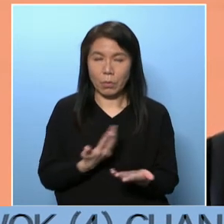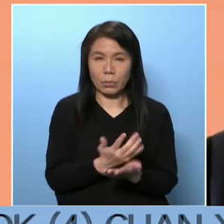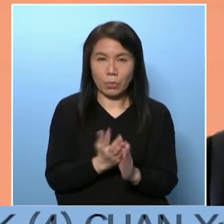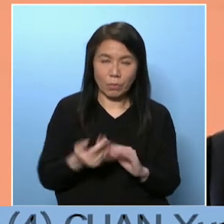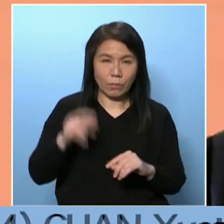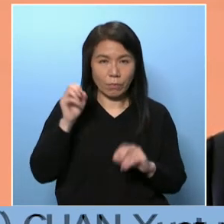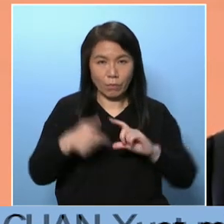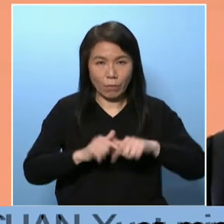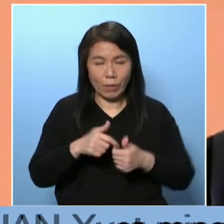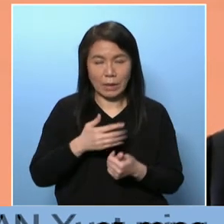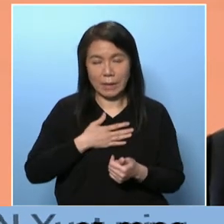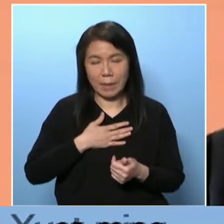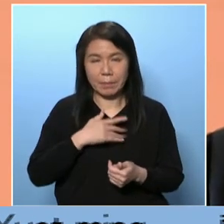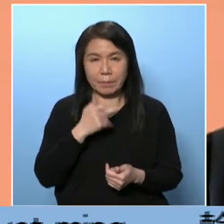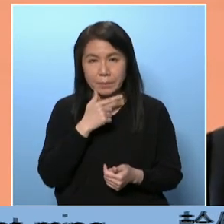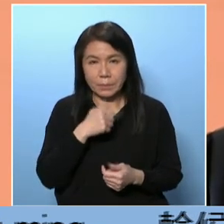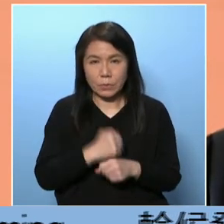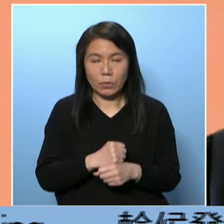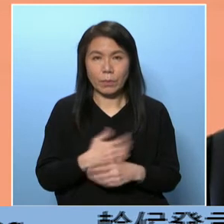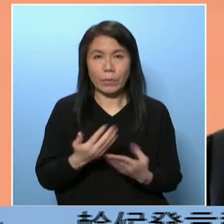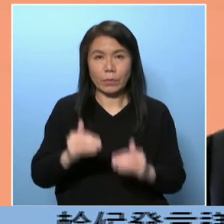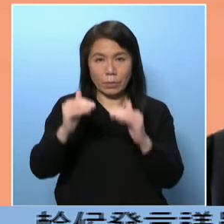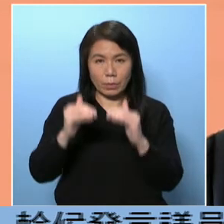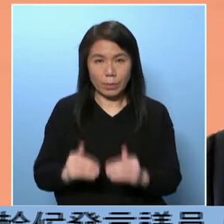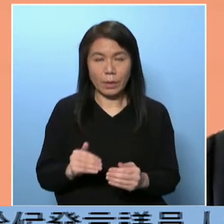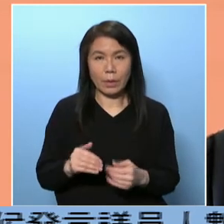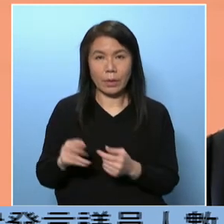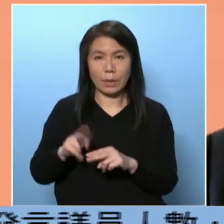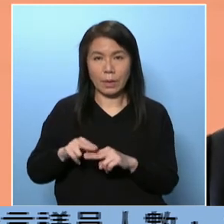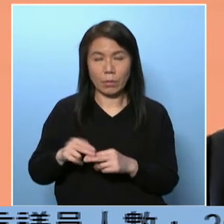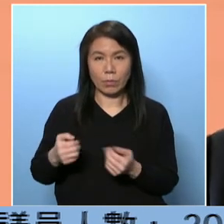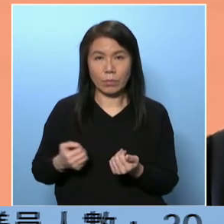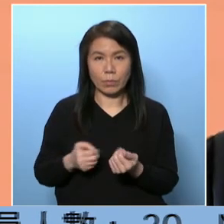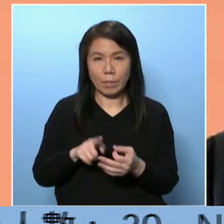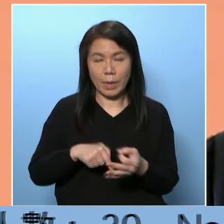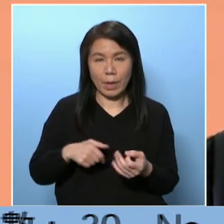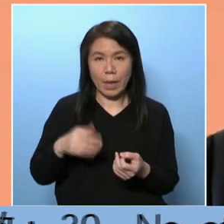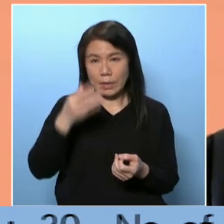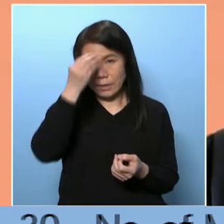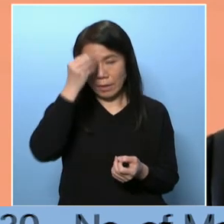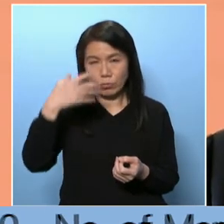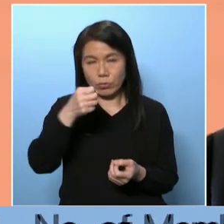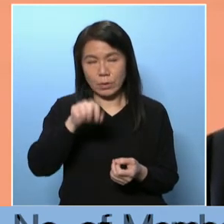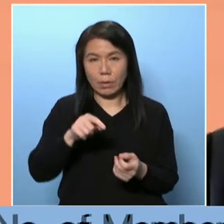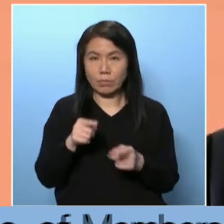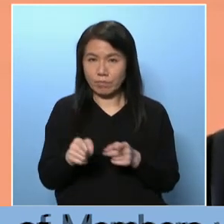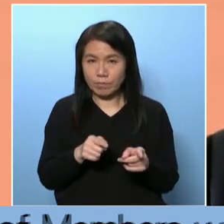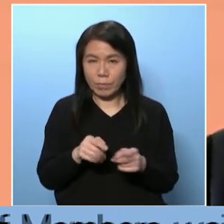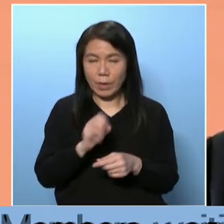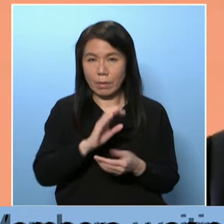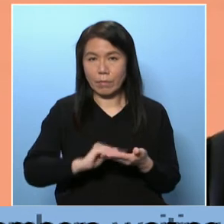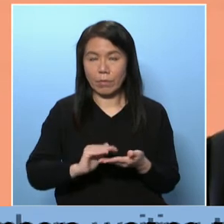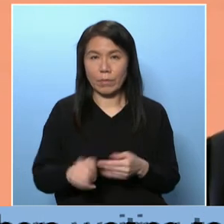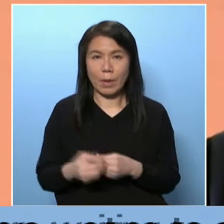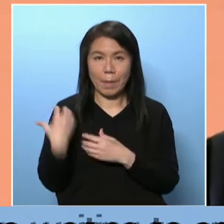reluctant in taking measures to plug the loopholes. But now, Mr. Xi has already pointed the direction to